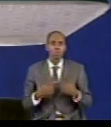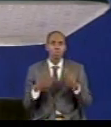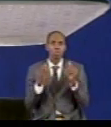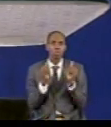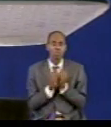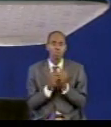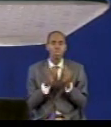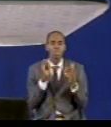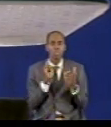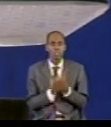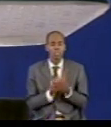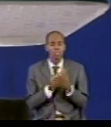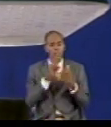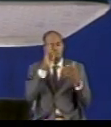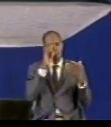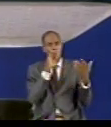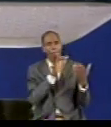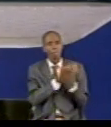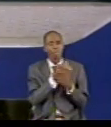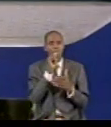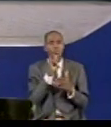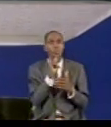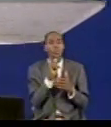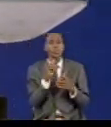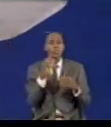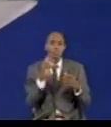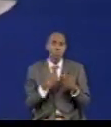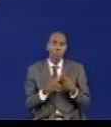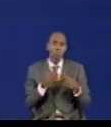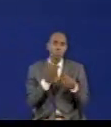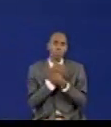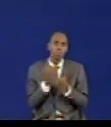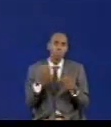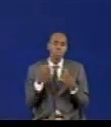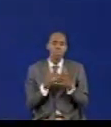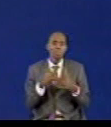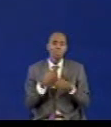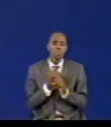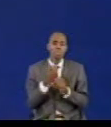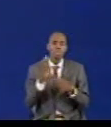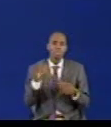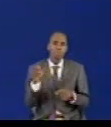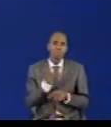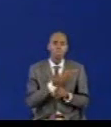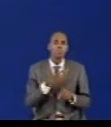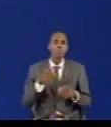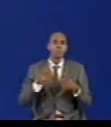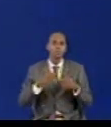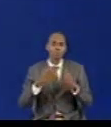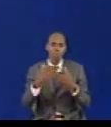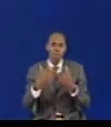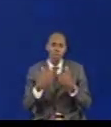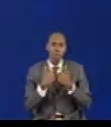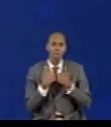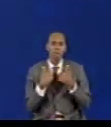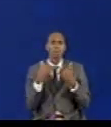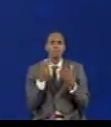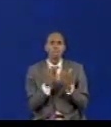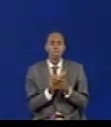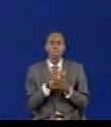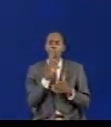conviction to pray for salvation. It makes them to possess the real New